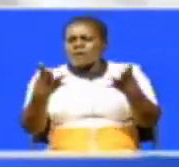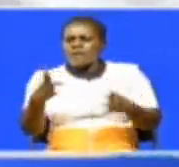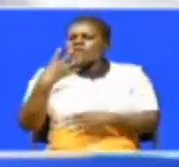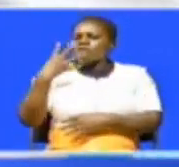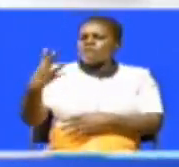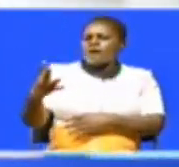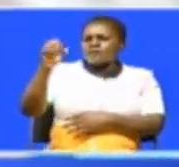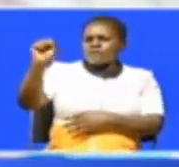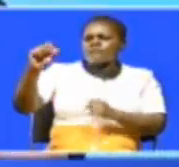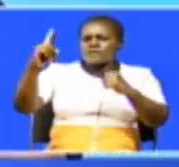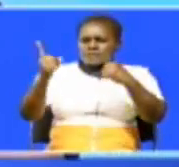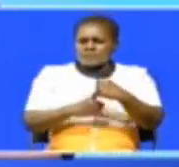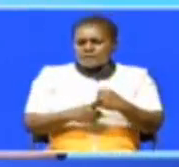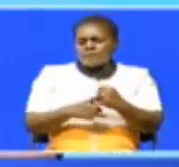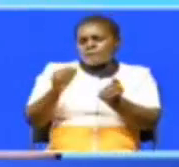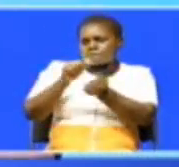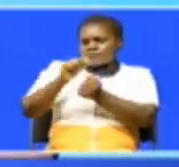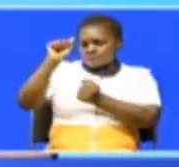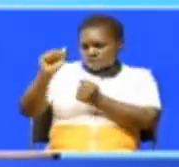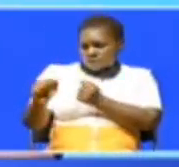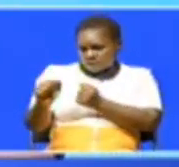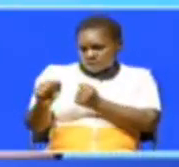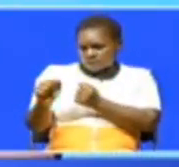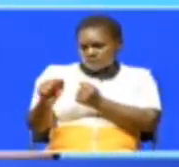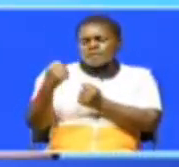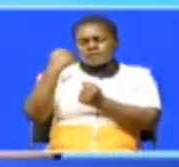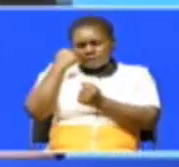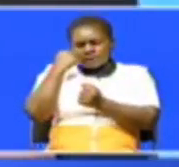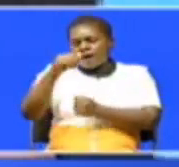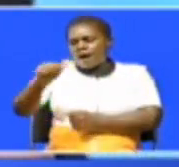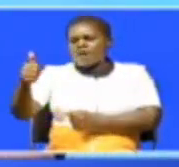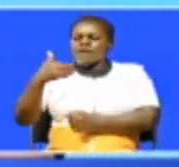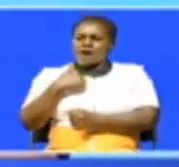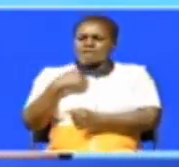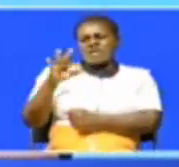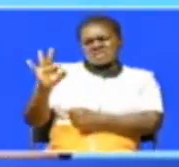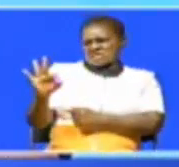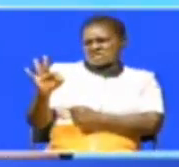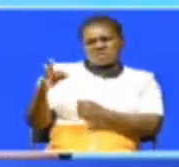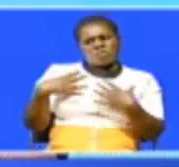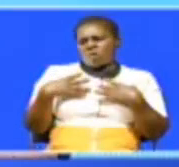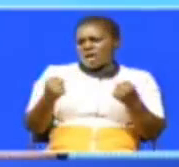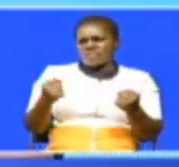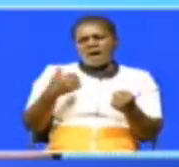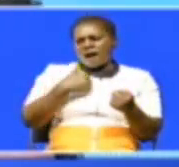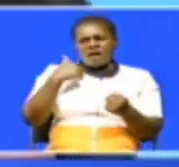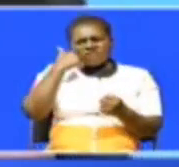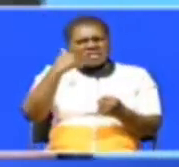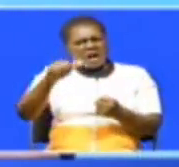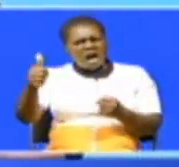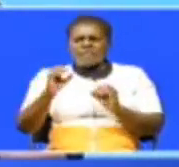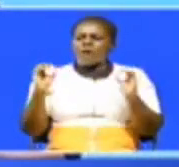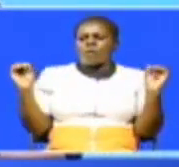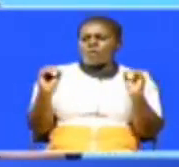to 456. So 15 of them had pre-existing conditions. Only 3 had no known